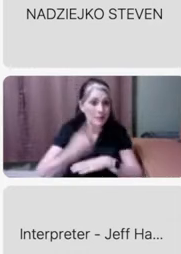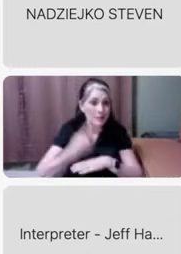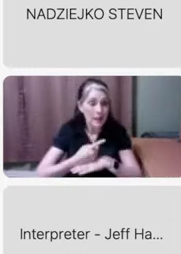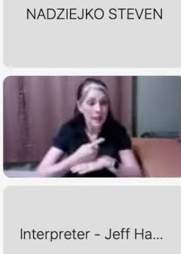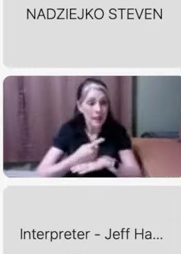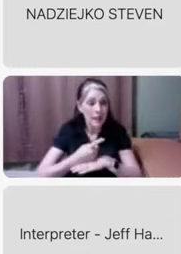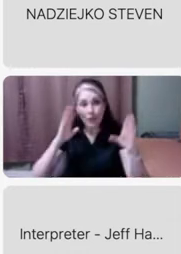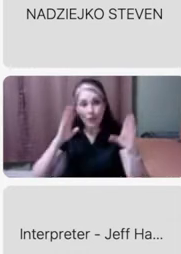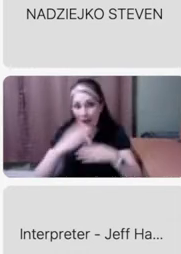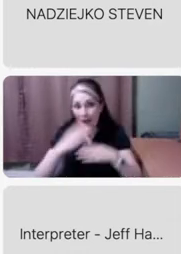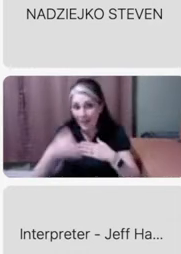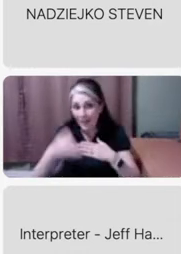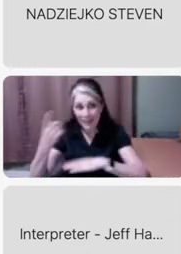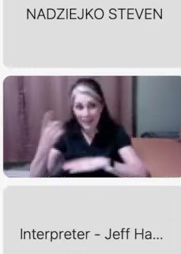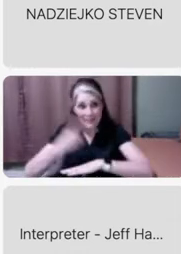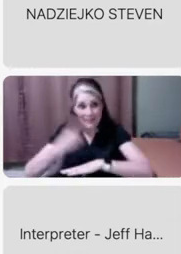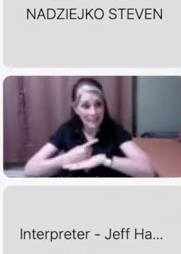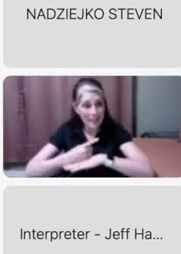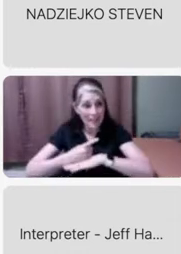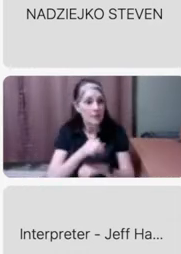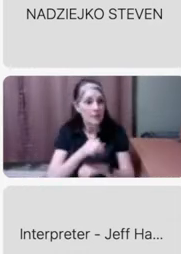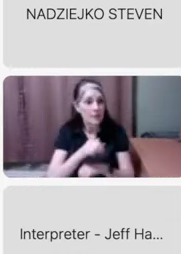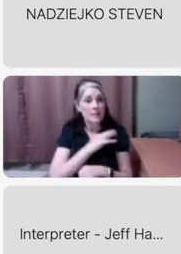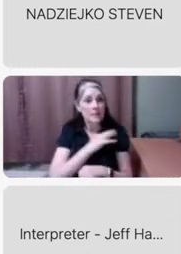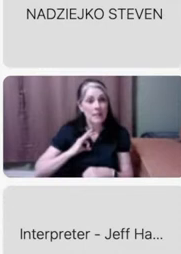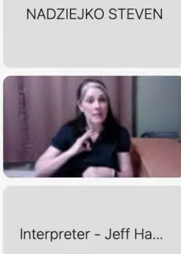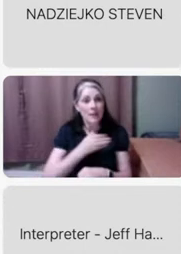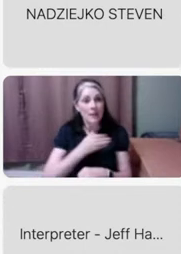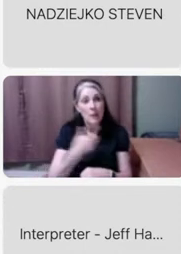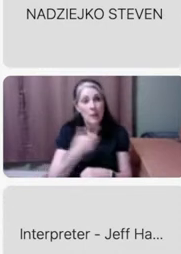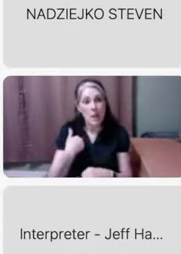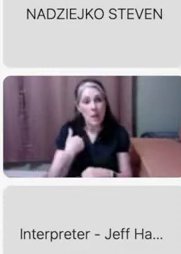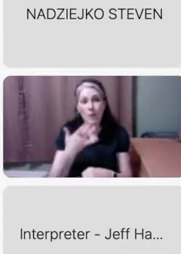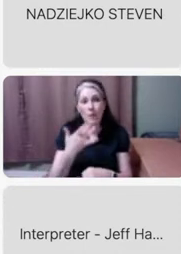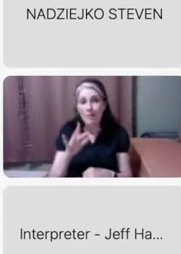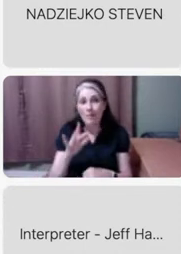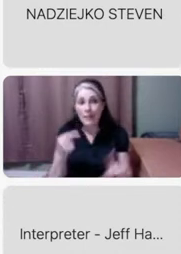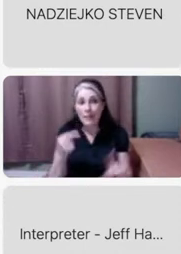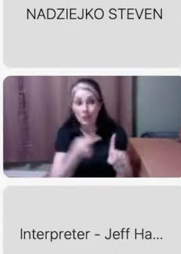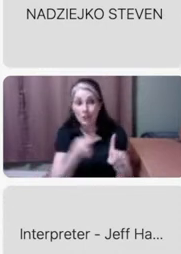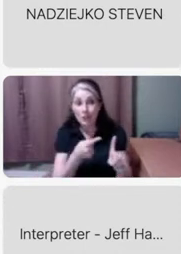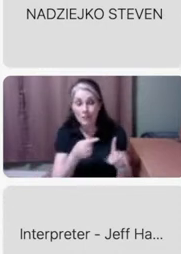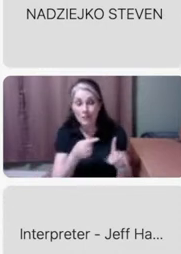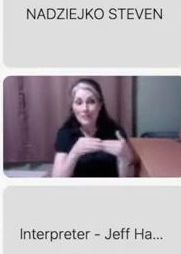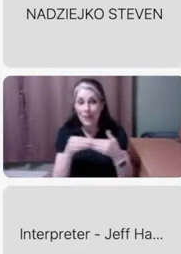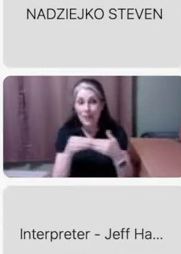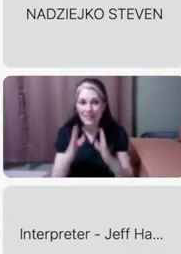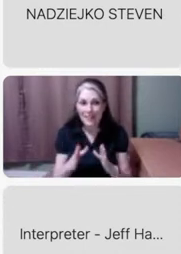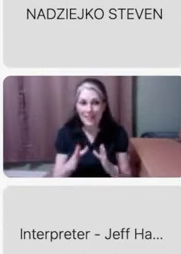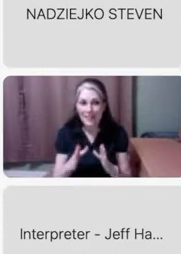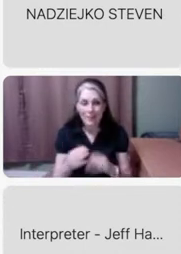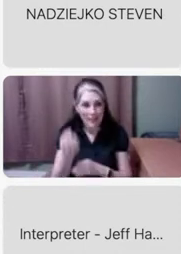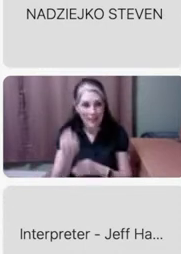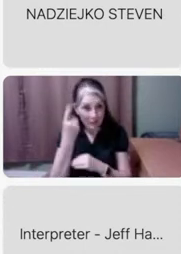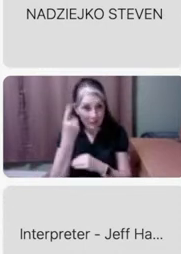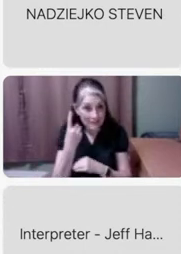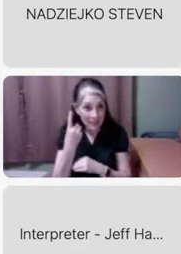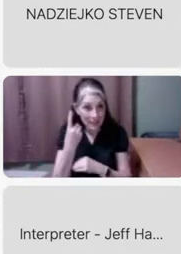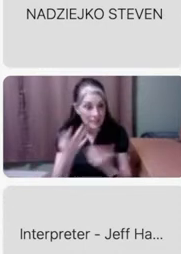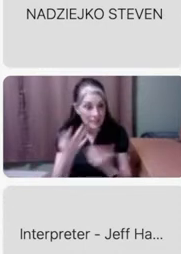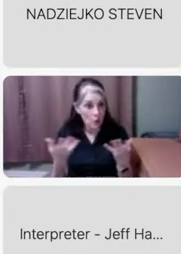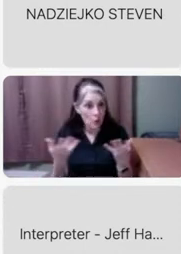another staff member said we are extremely fortunate to have melissa as our leader because she understands what early learning is